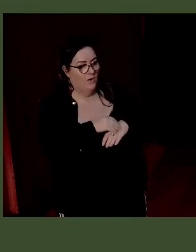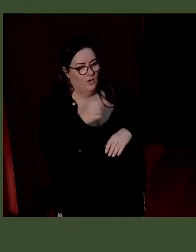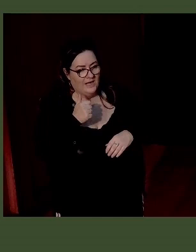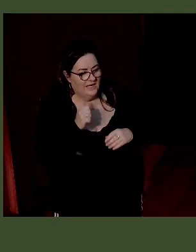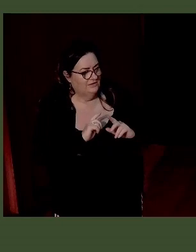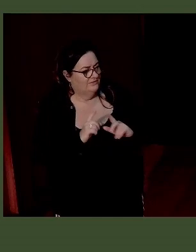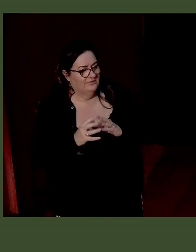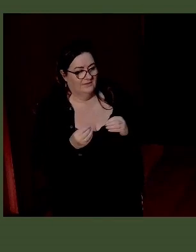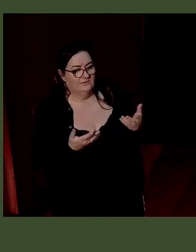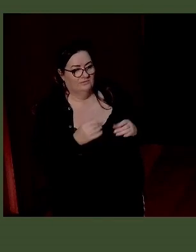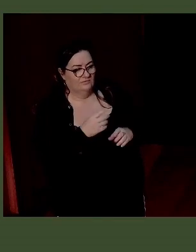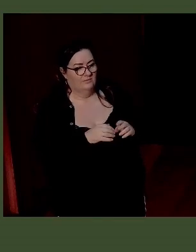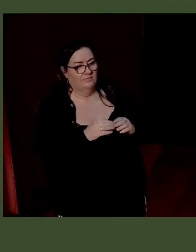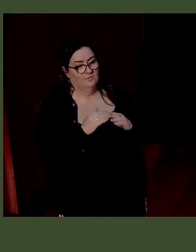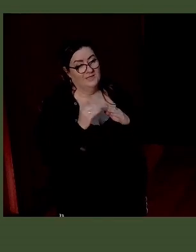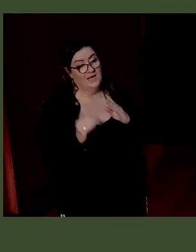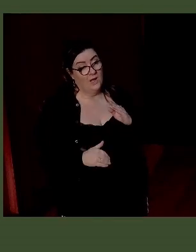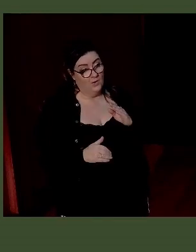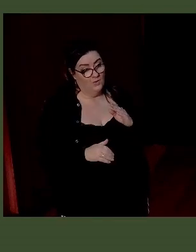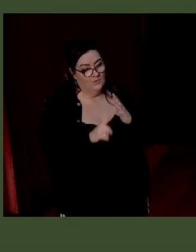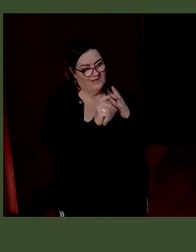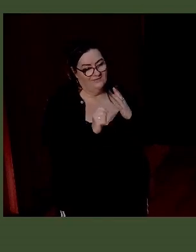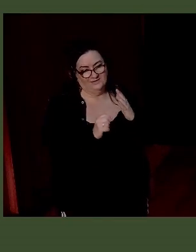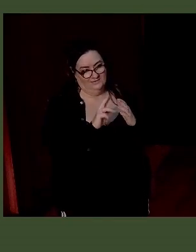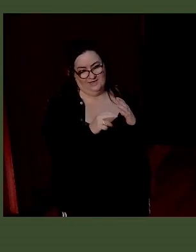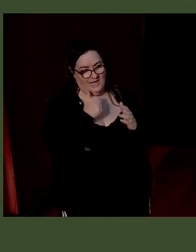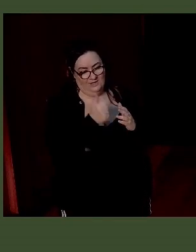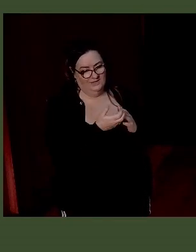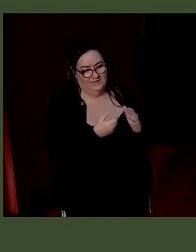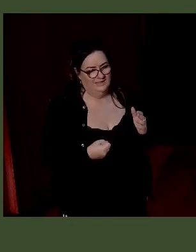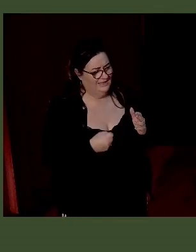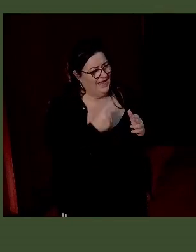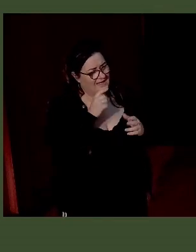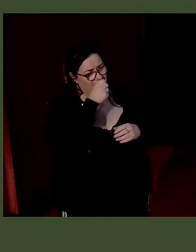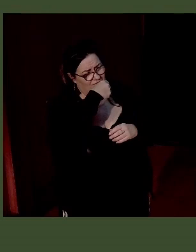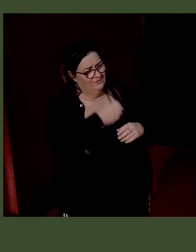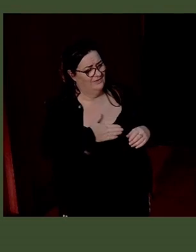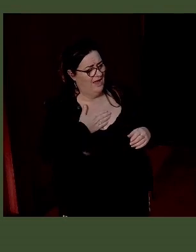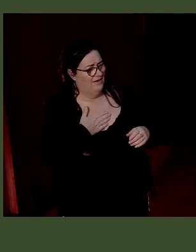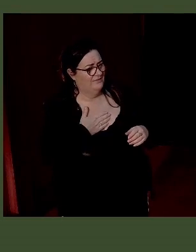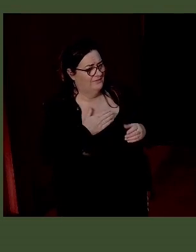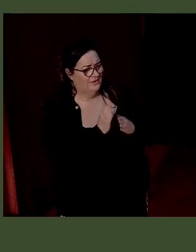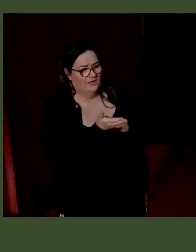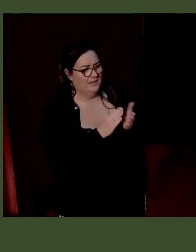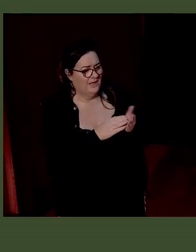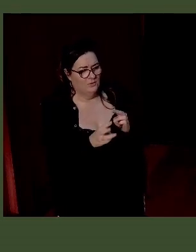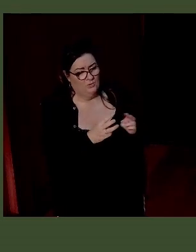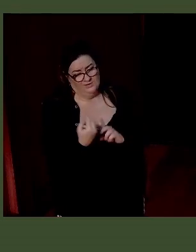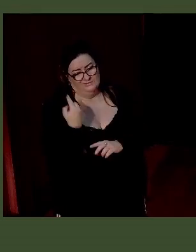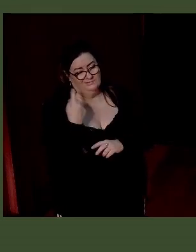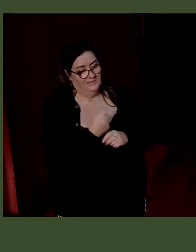infirmity, but below the old age pension age of 70. It tells you something about the tough lives for manual workers at the